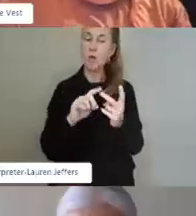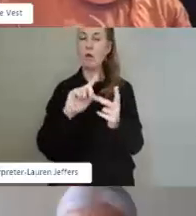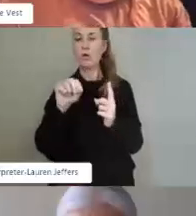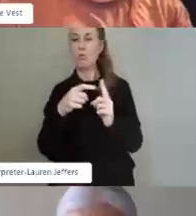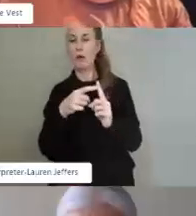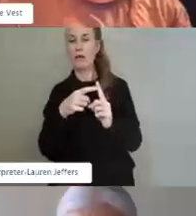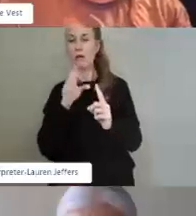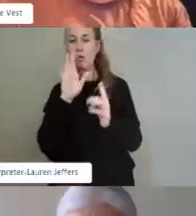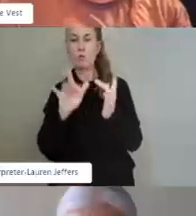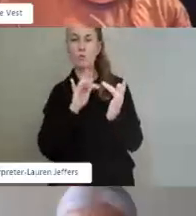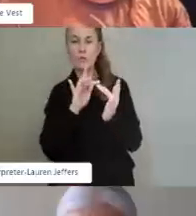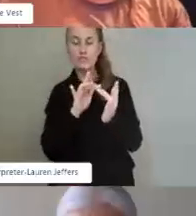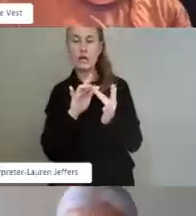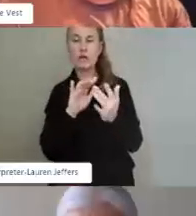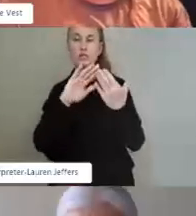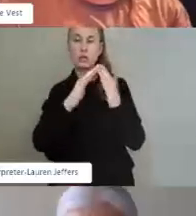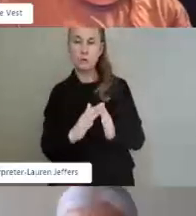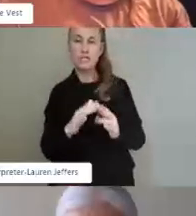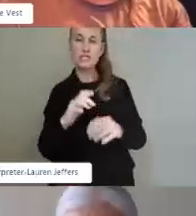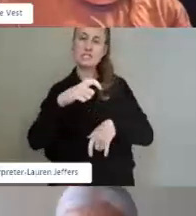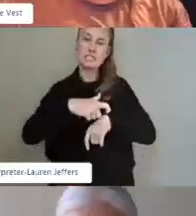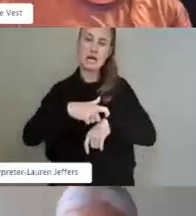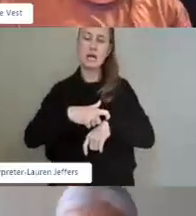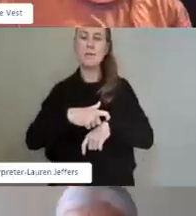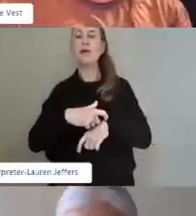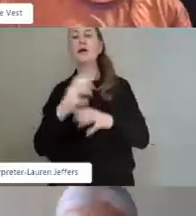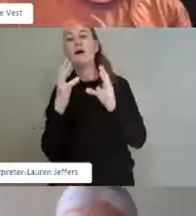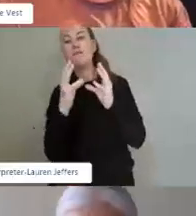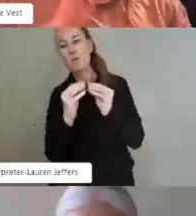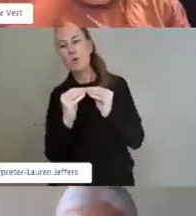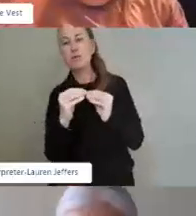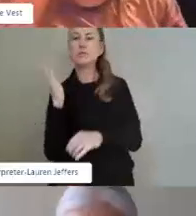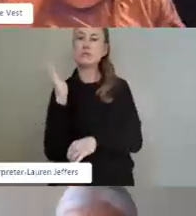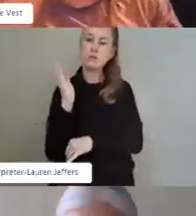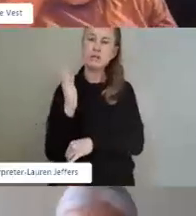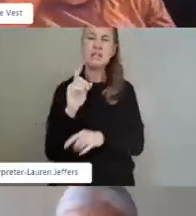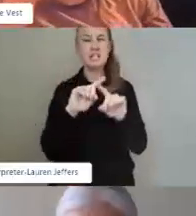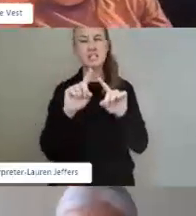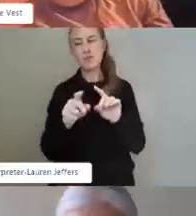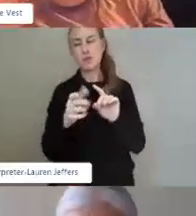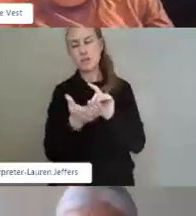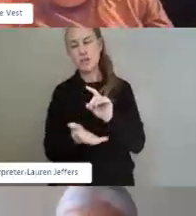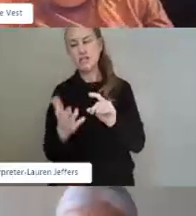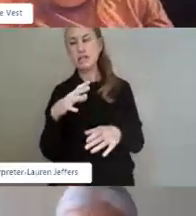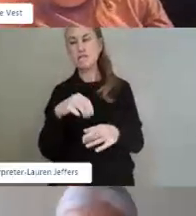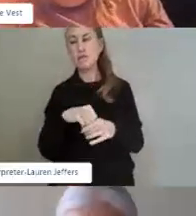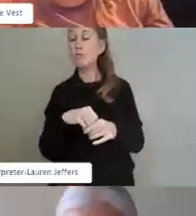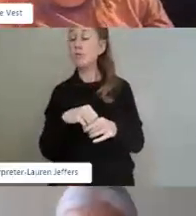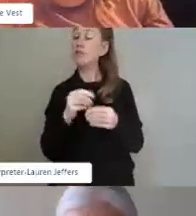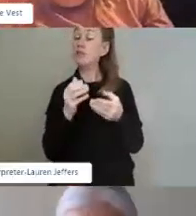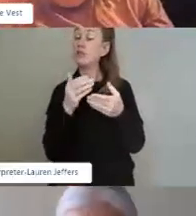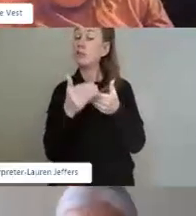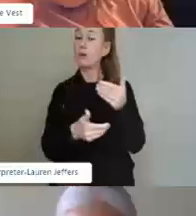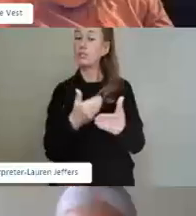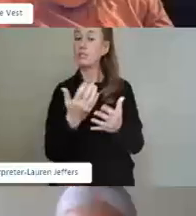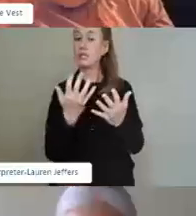reach out to certain communities, including the timing of forums and different mechanisms. But the overall process is we want it to be